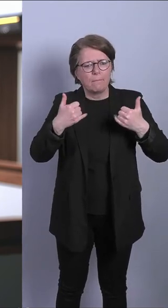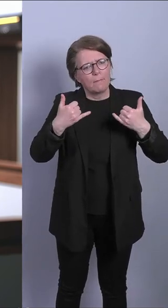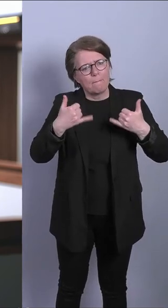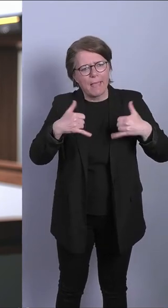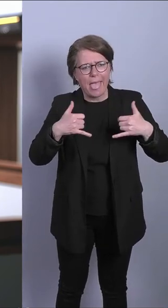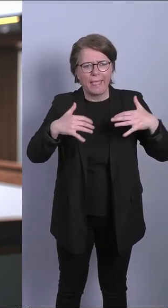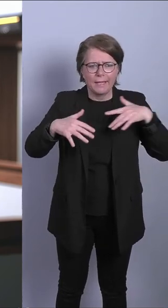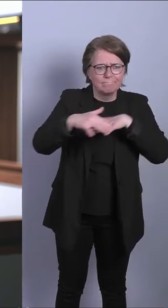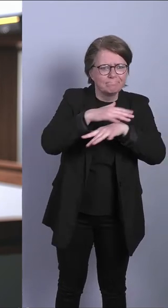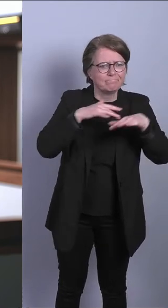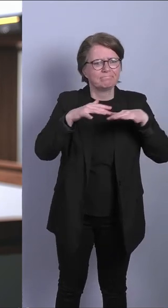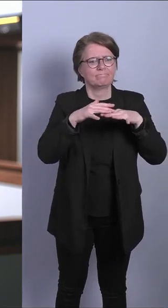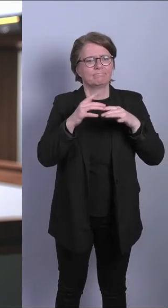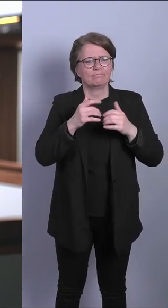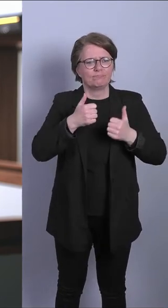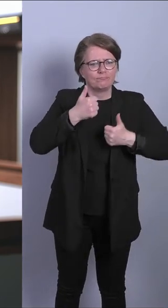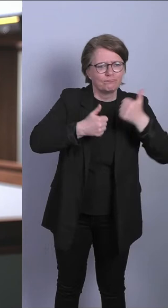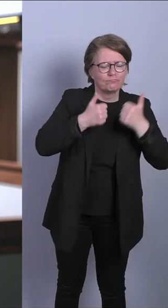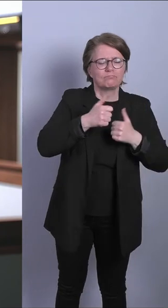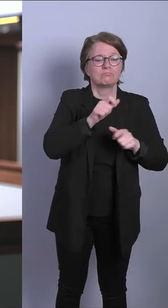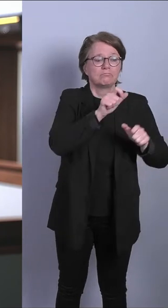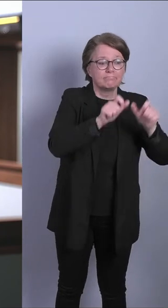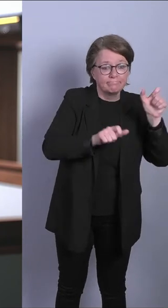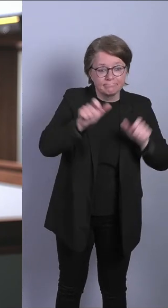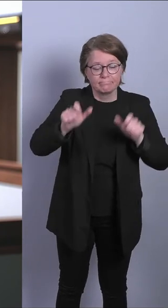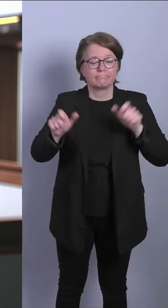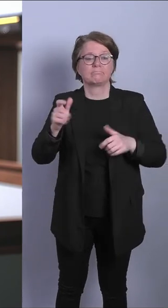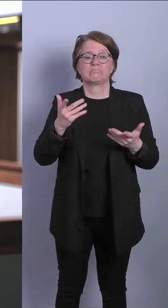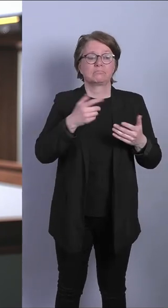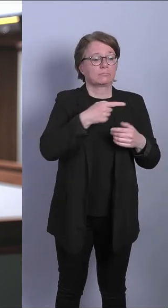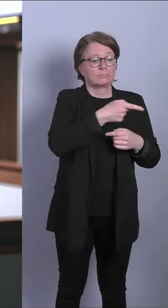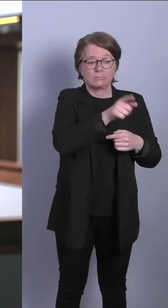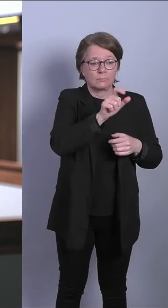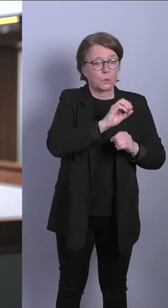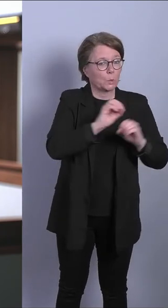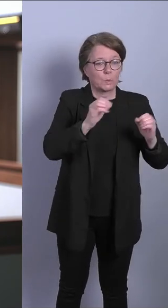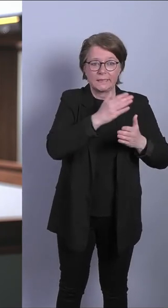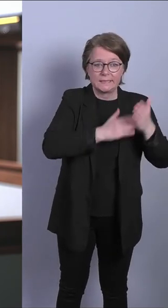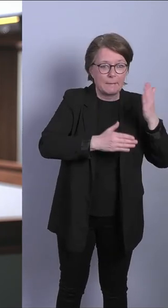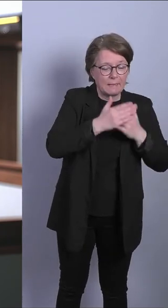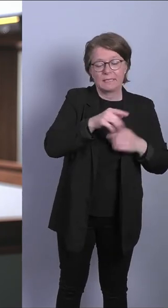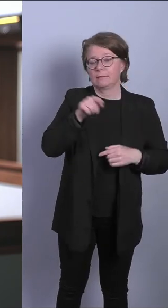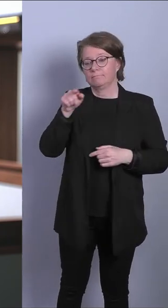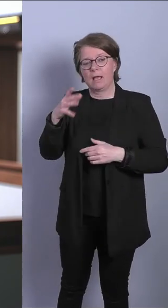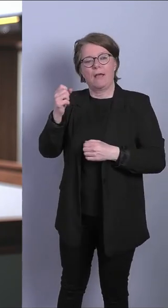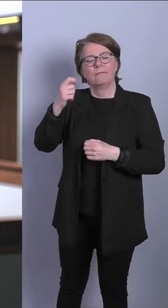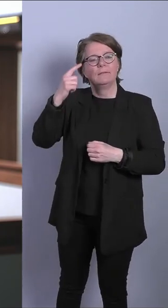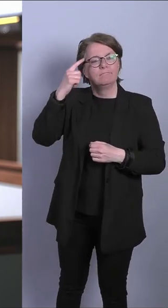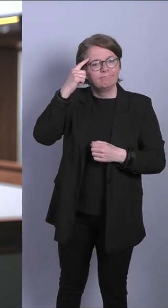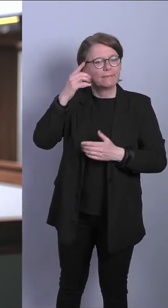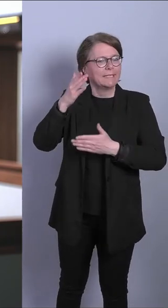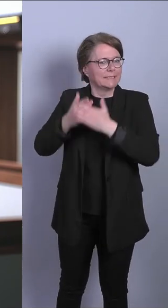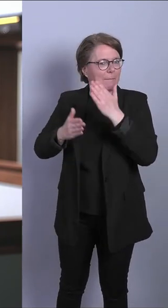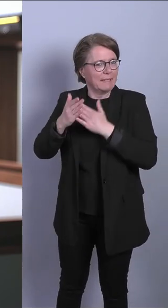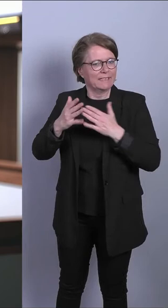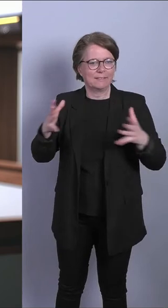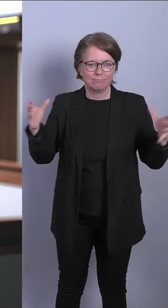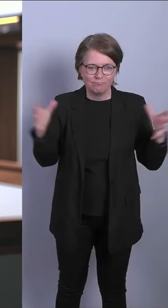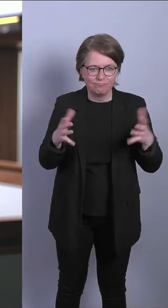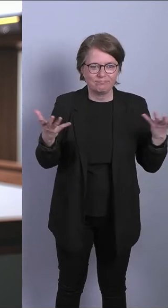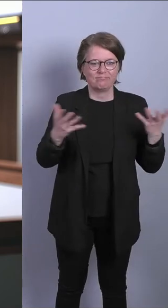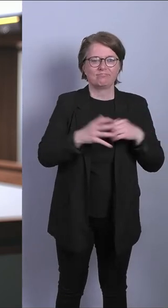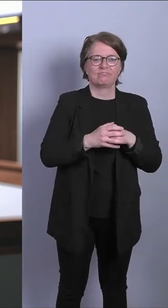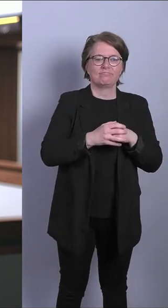with and without intellectual disabilities, 7,000 athletes with their families and their support teams,